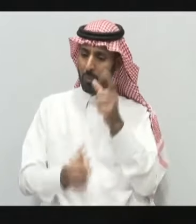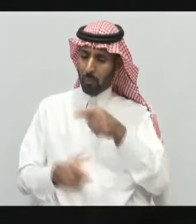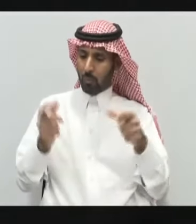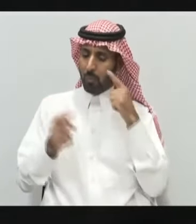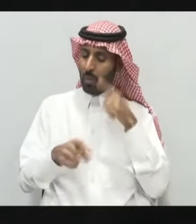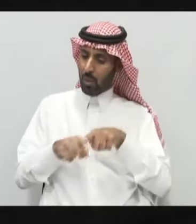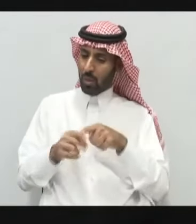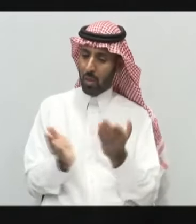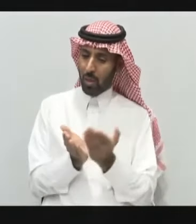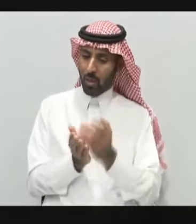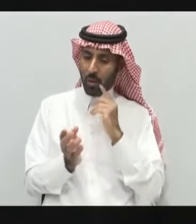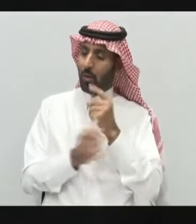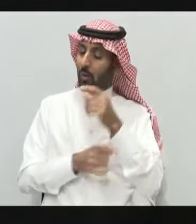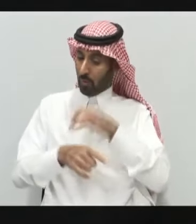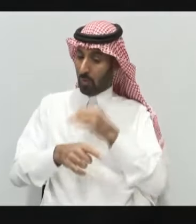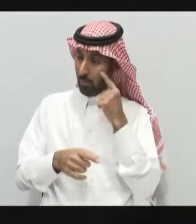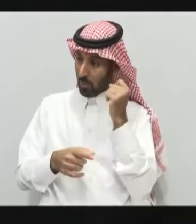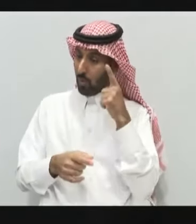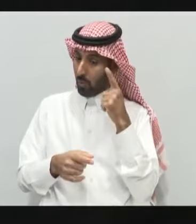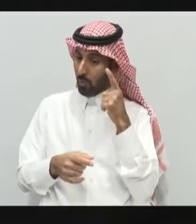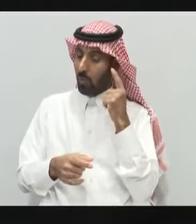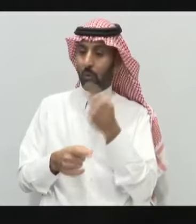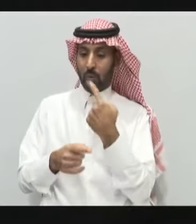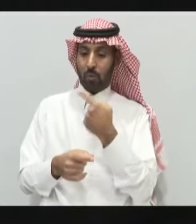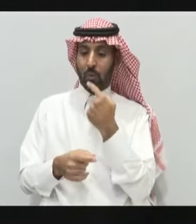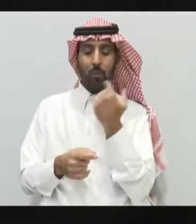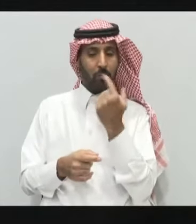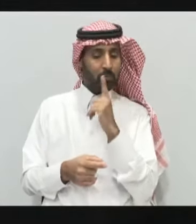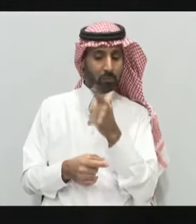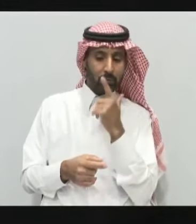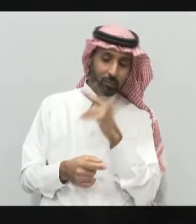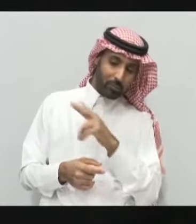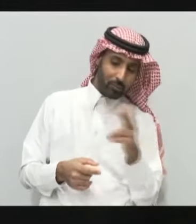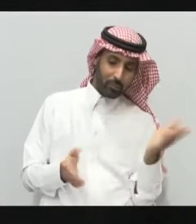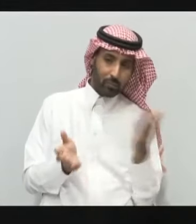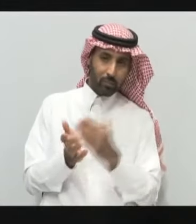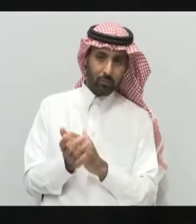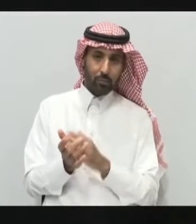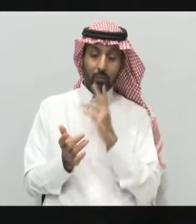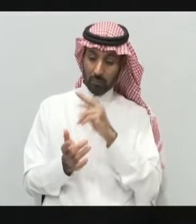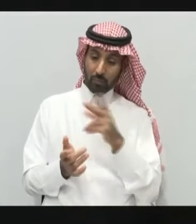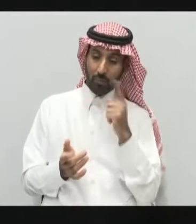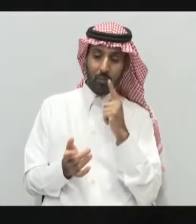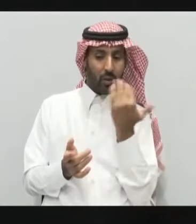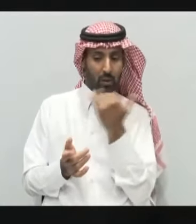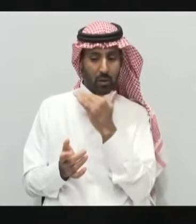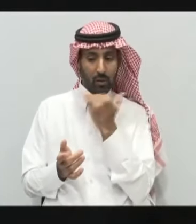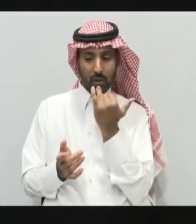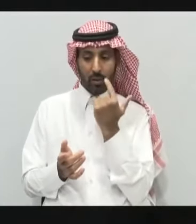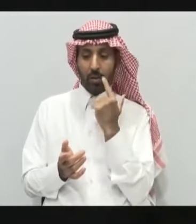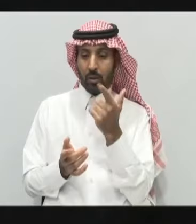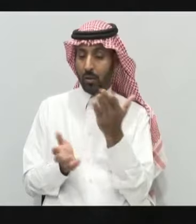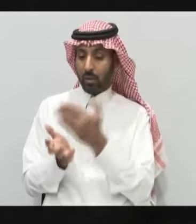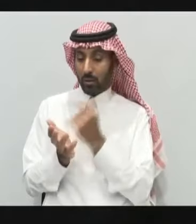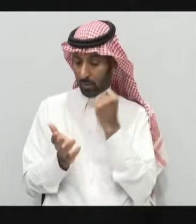or a classmate or people you may know who speak different languages? Other than Arabic, of course, do you